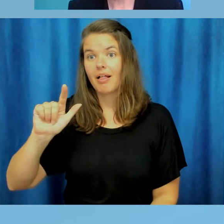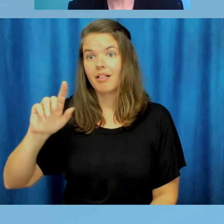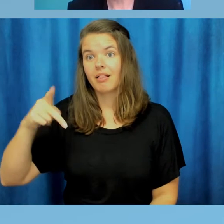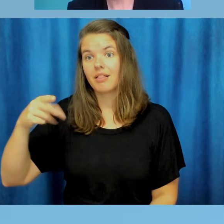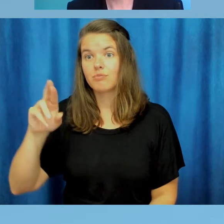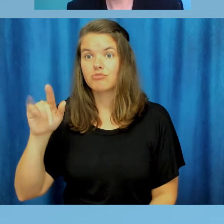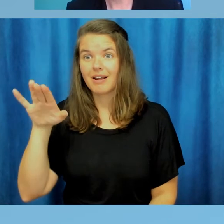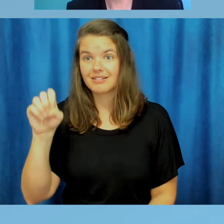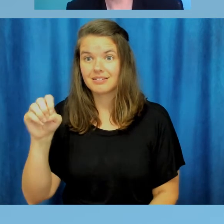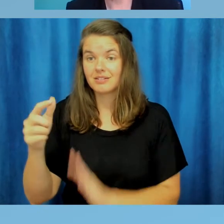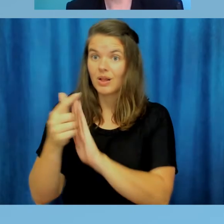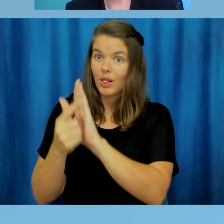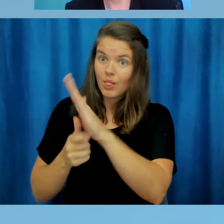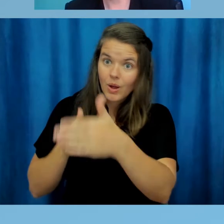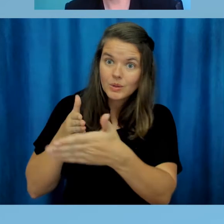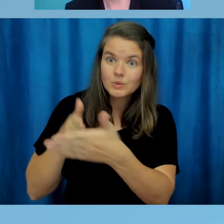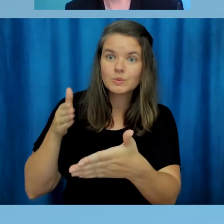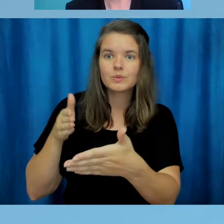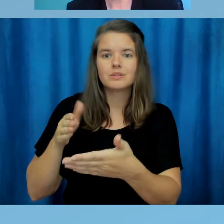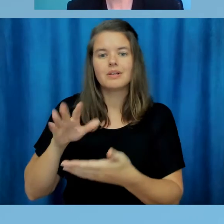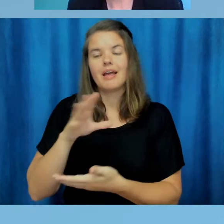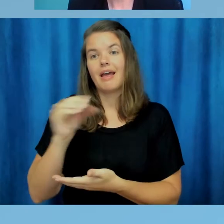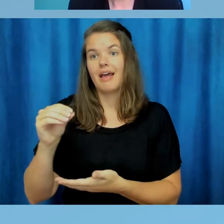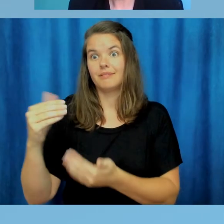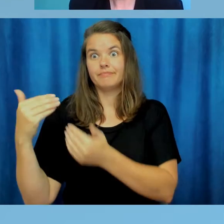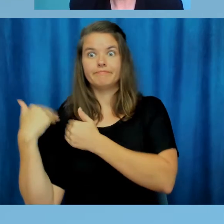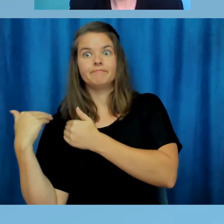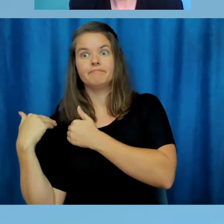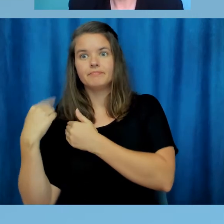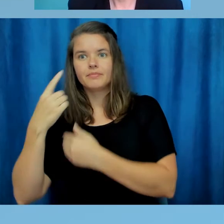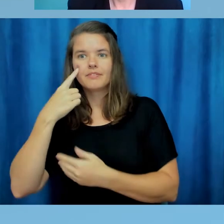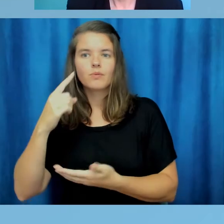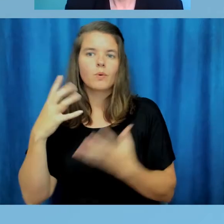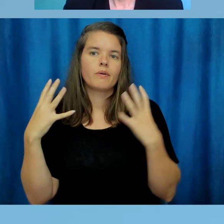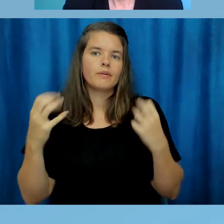and legal liability for the healthcare provider.